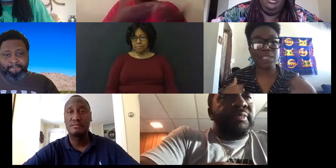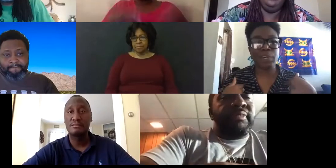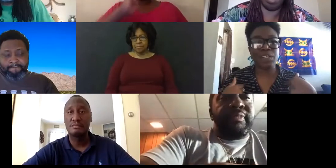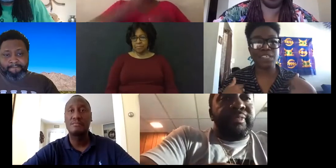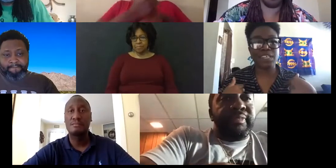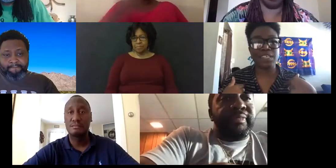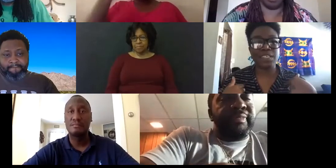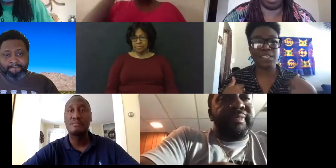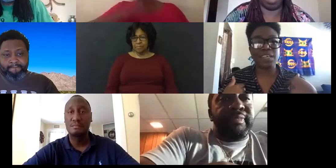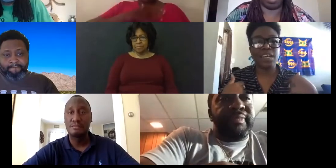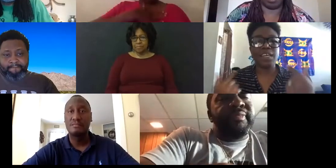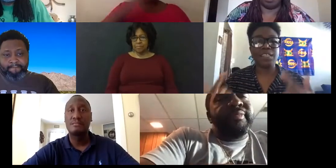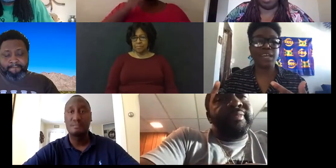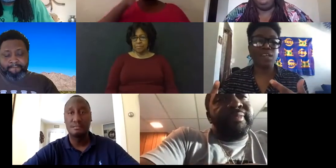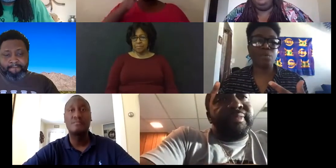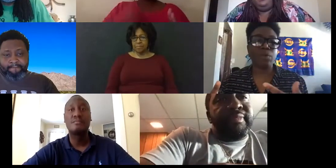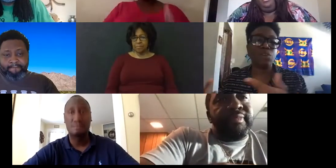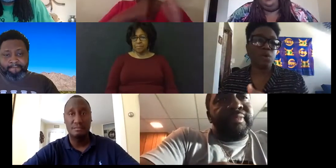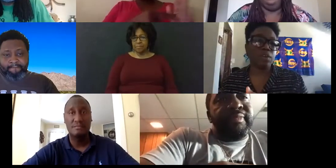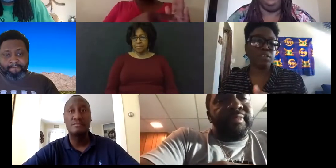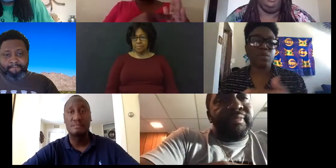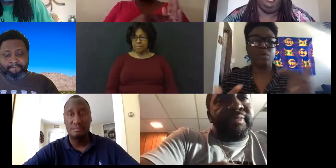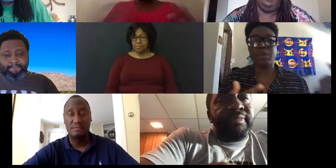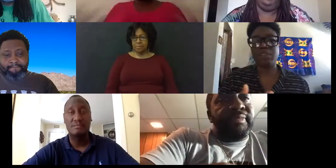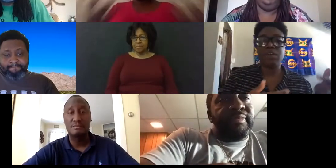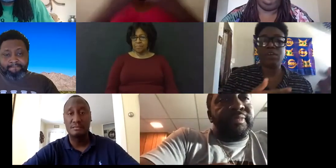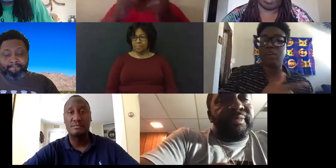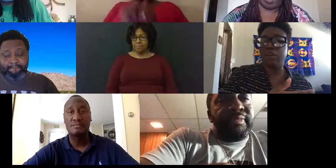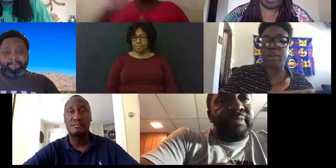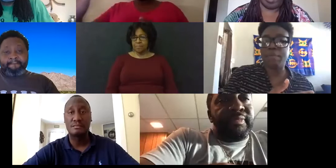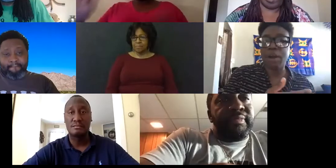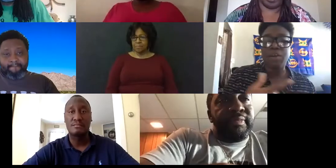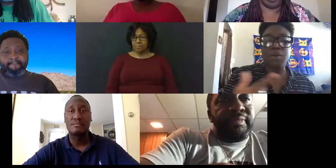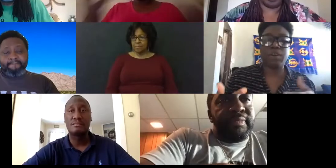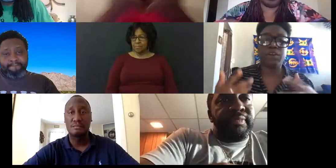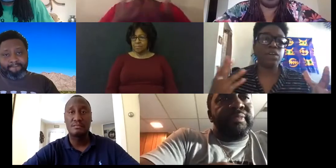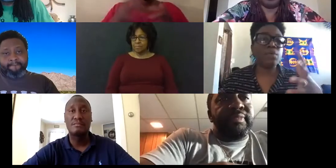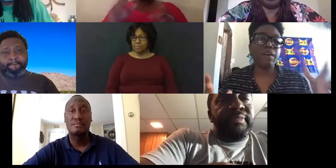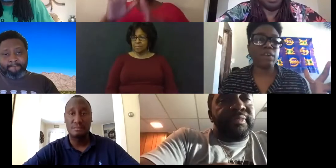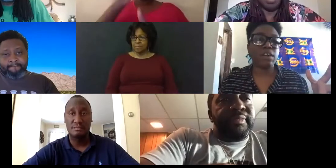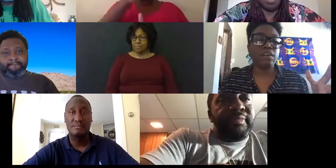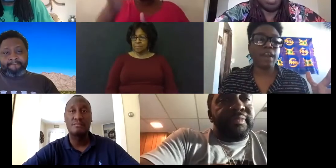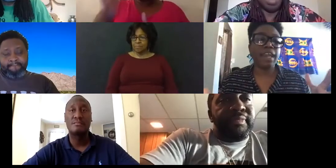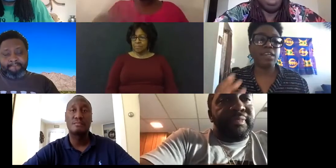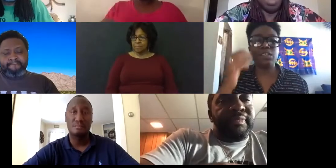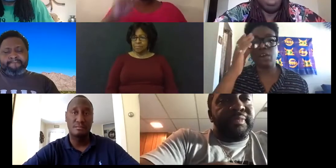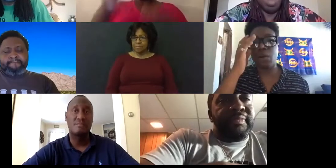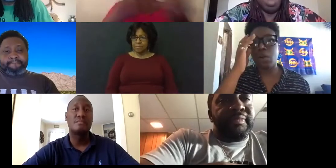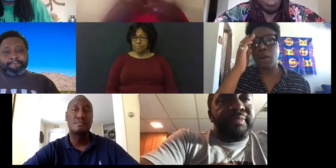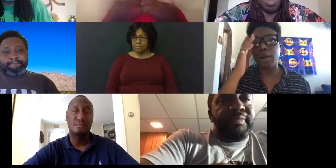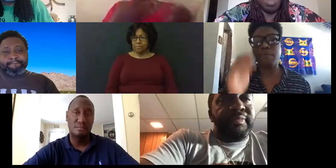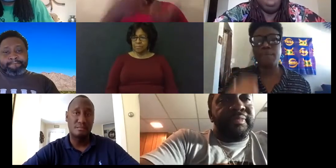my experience to exist in tandem with yours or with, you know, your grandma or, you know, whoever, right?